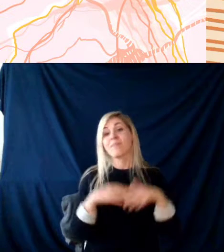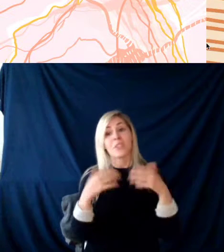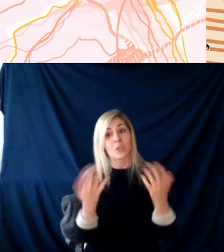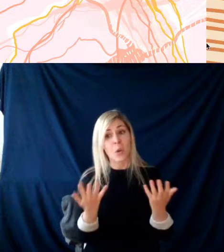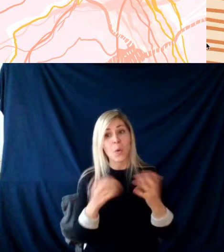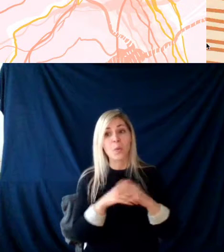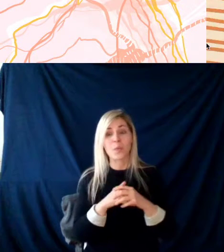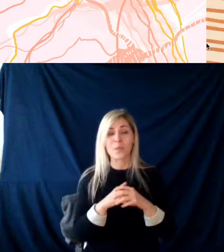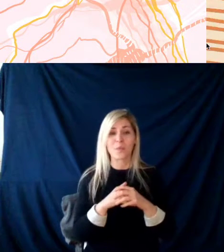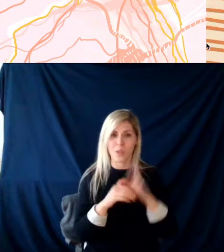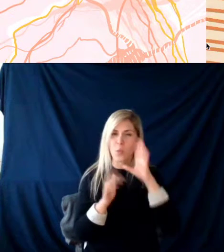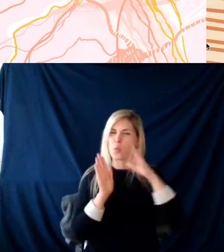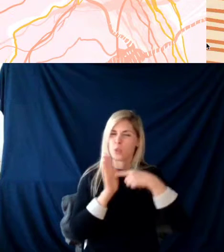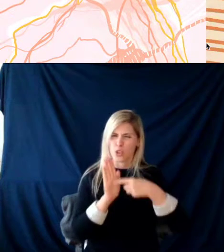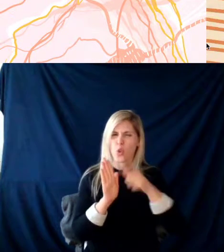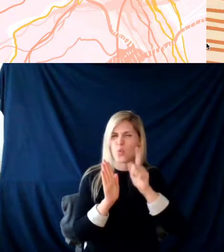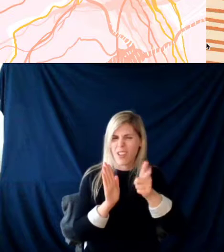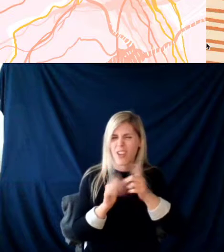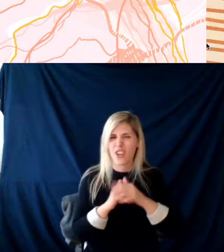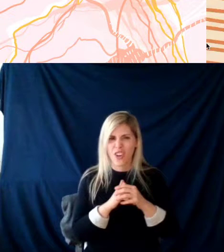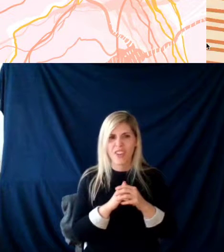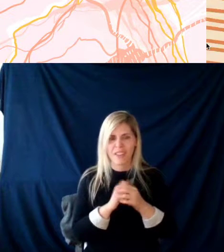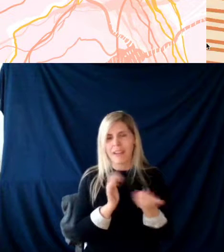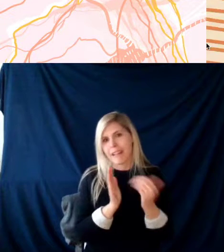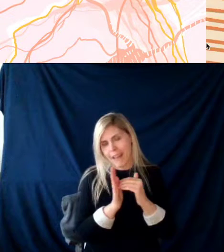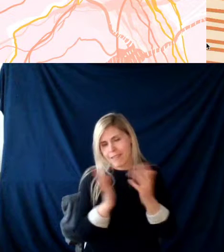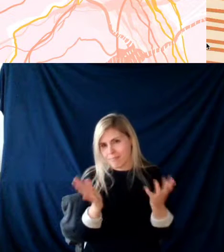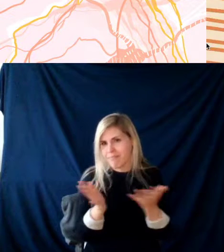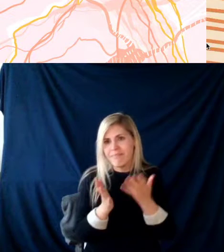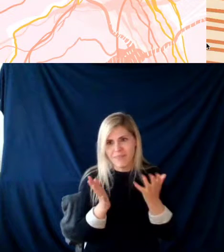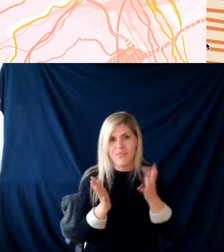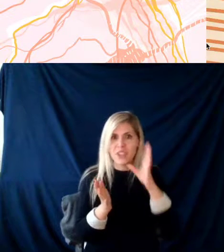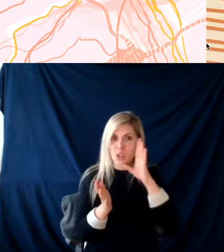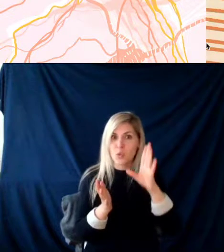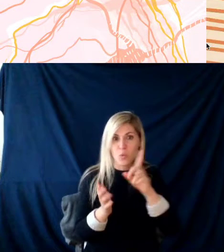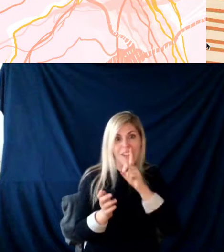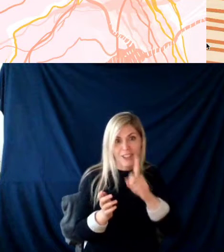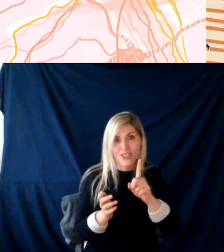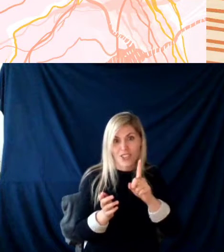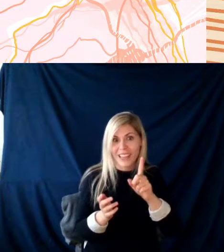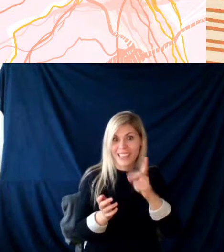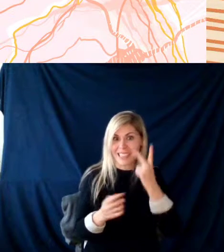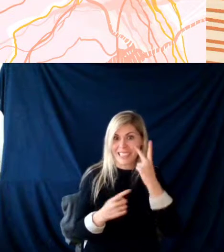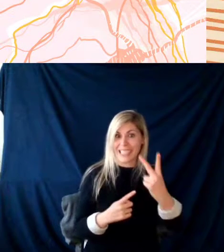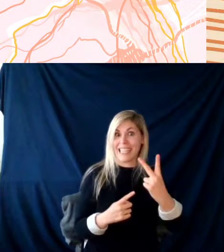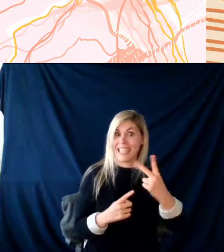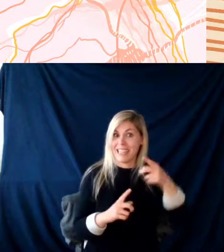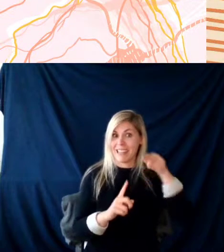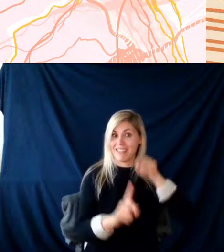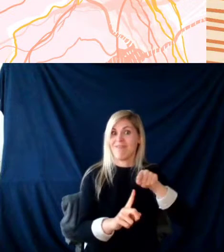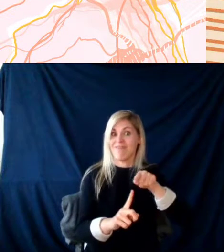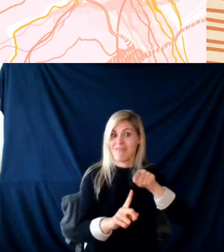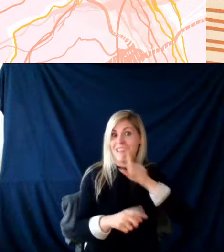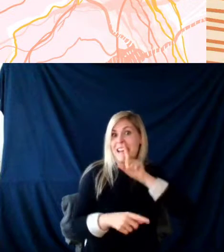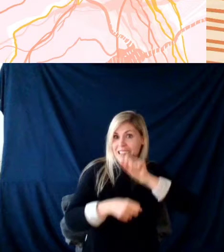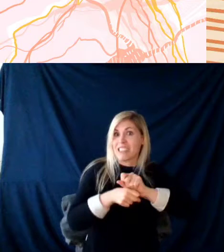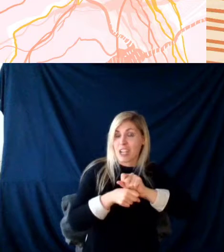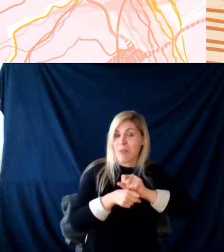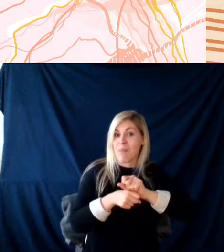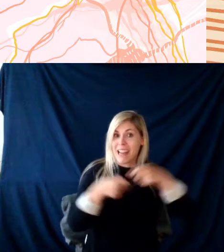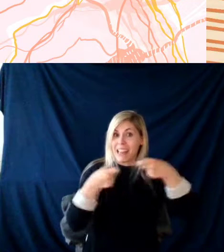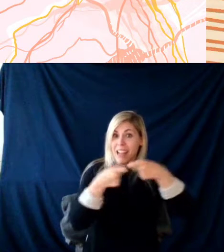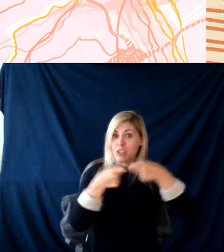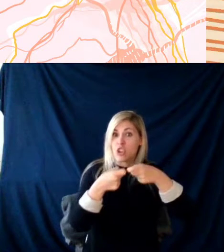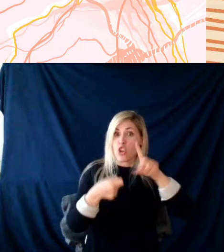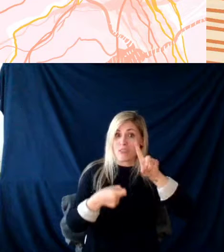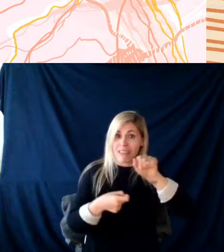And so, as we'll show you later, again, and you'll actually get the chance to see this legitimate